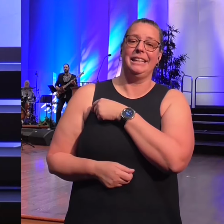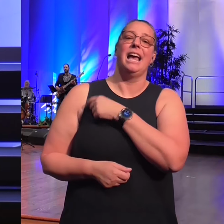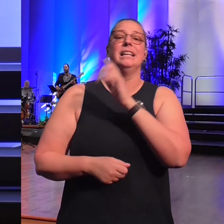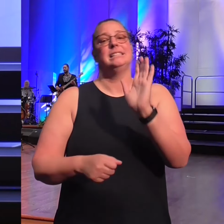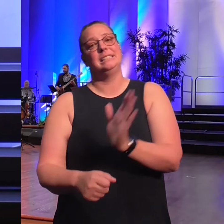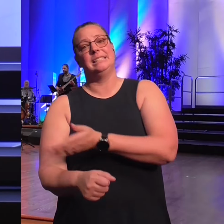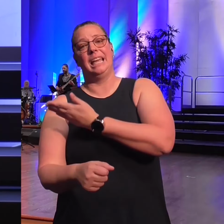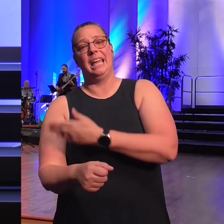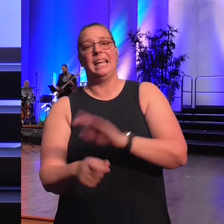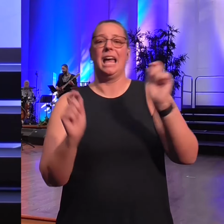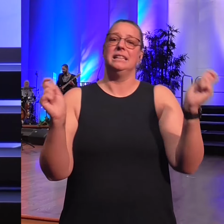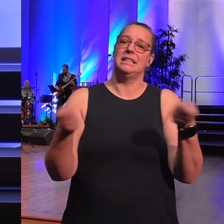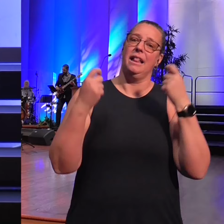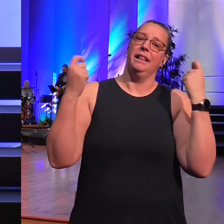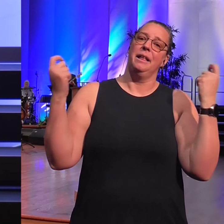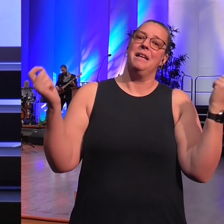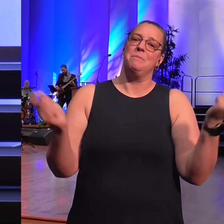sing in